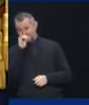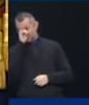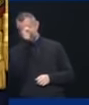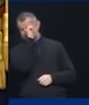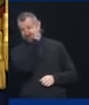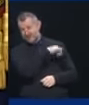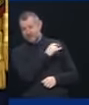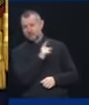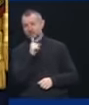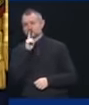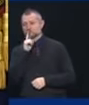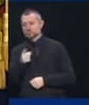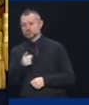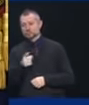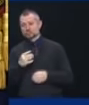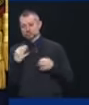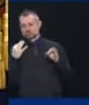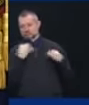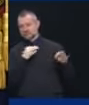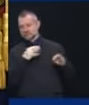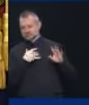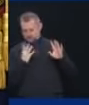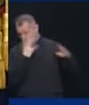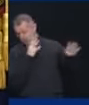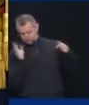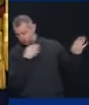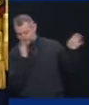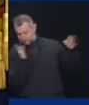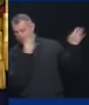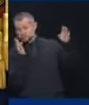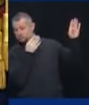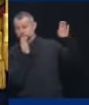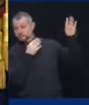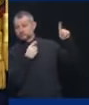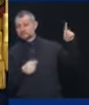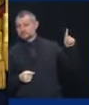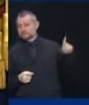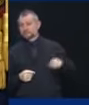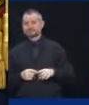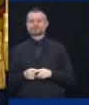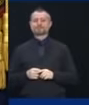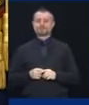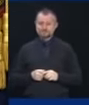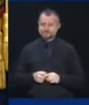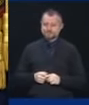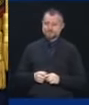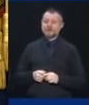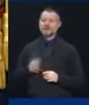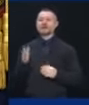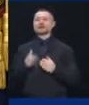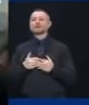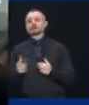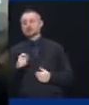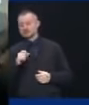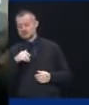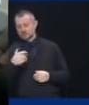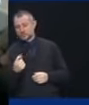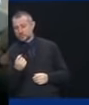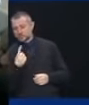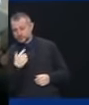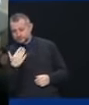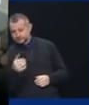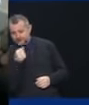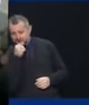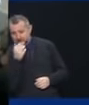distraction. Next question, operator.